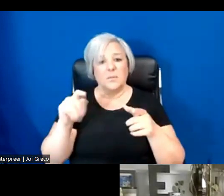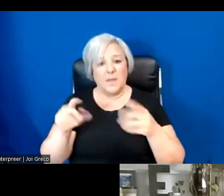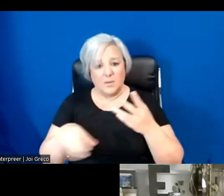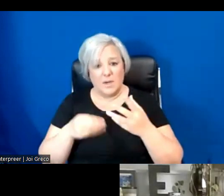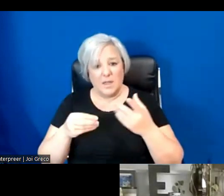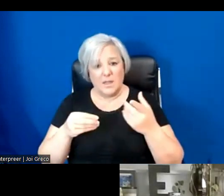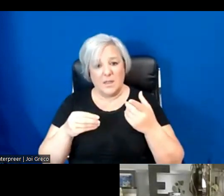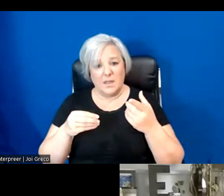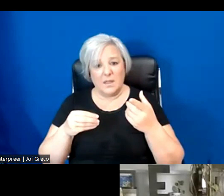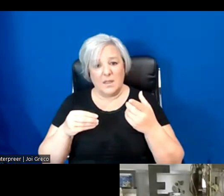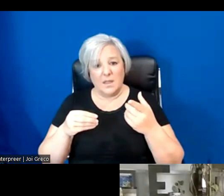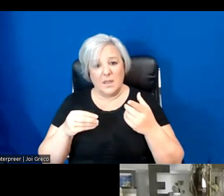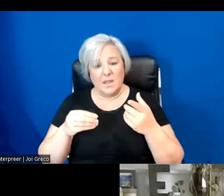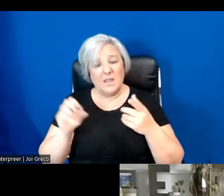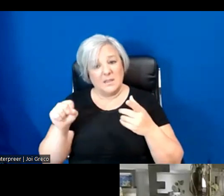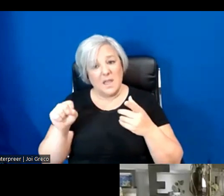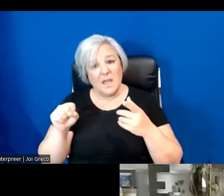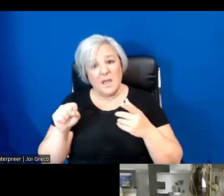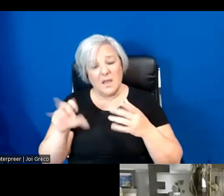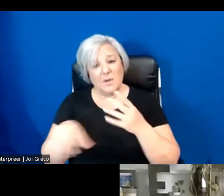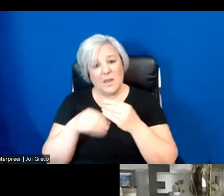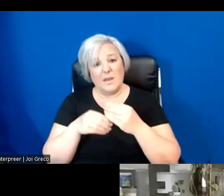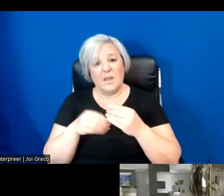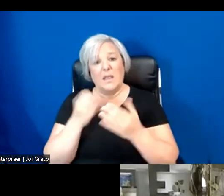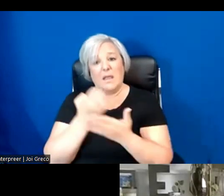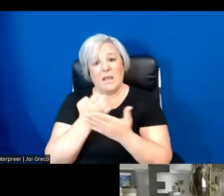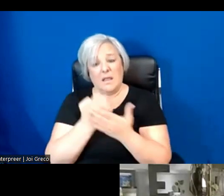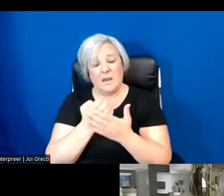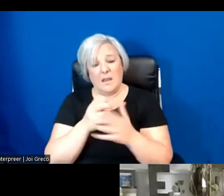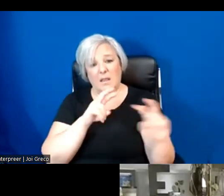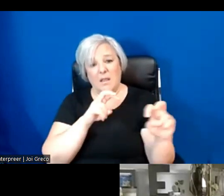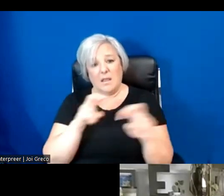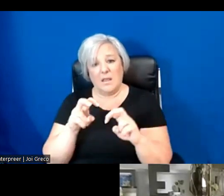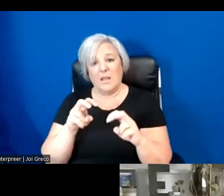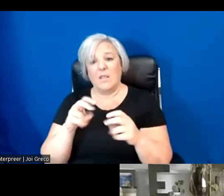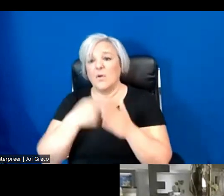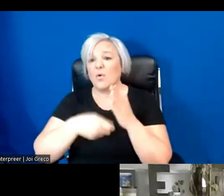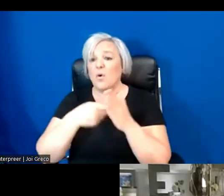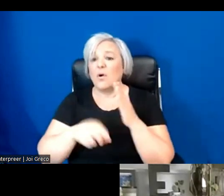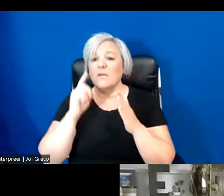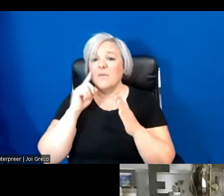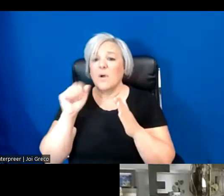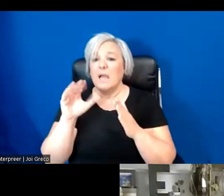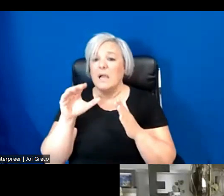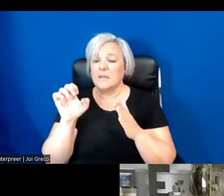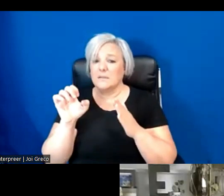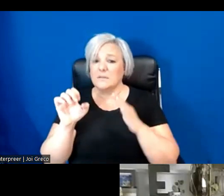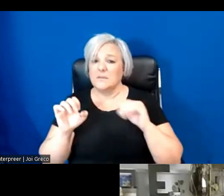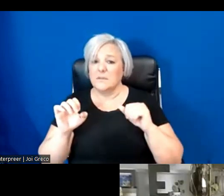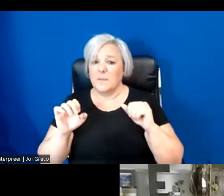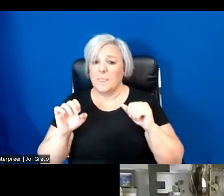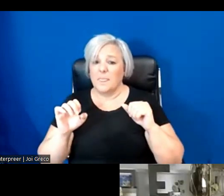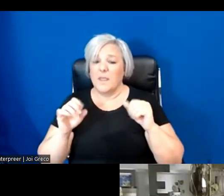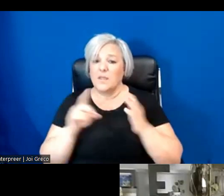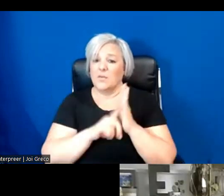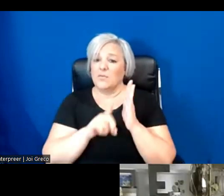I was just going to piggyback on that. As part of that, we did some economic work on the cost of ACEs, and the